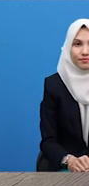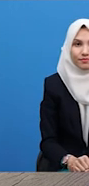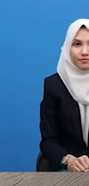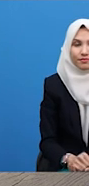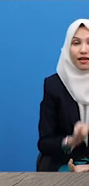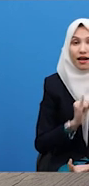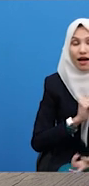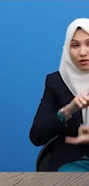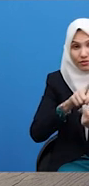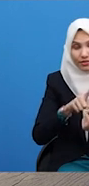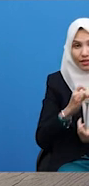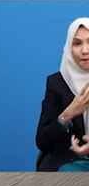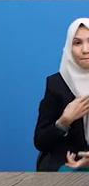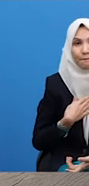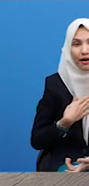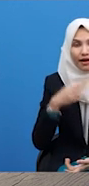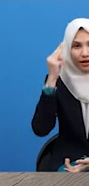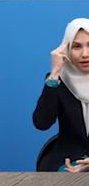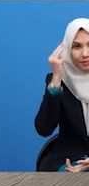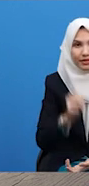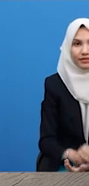I've changed my mind.